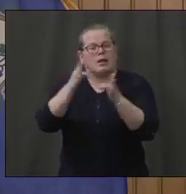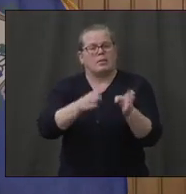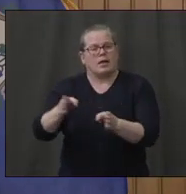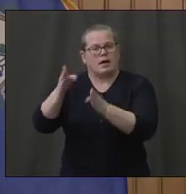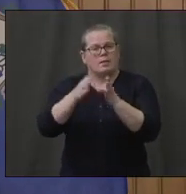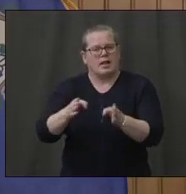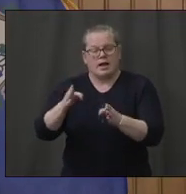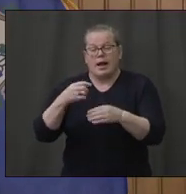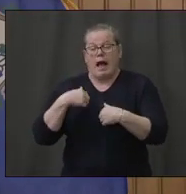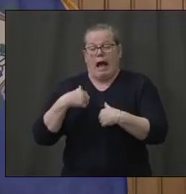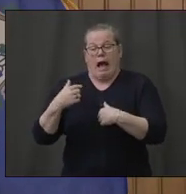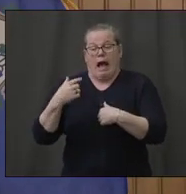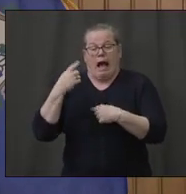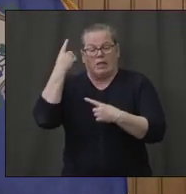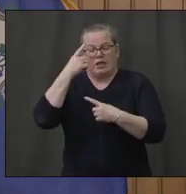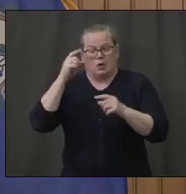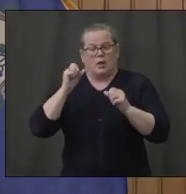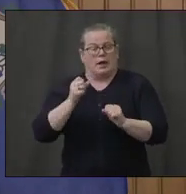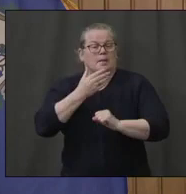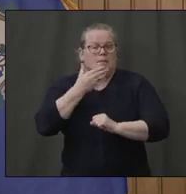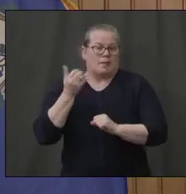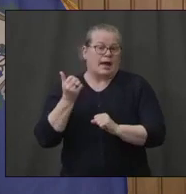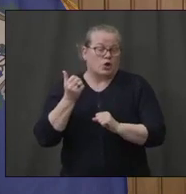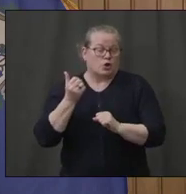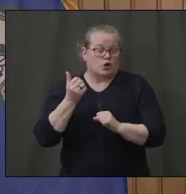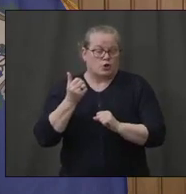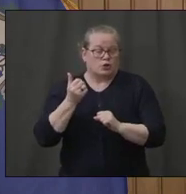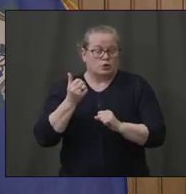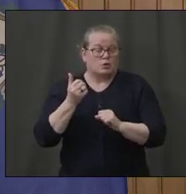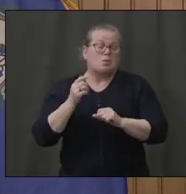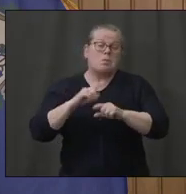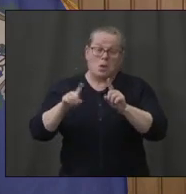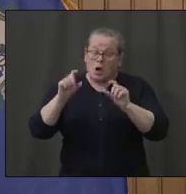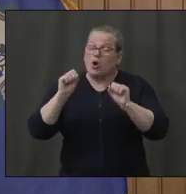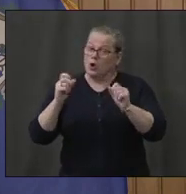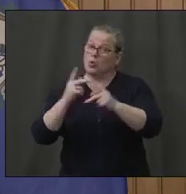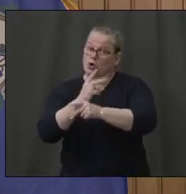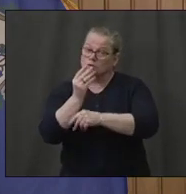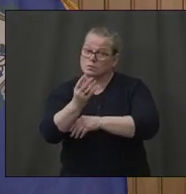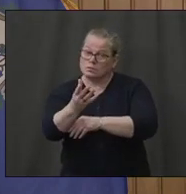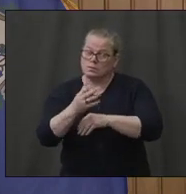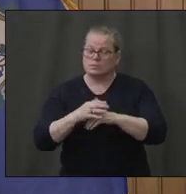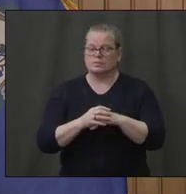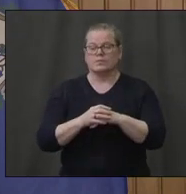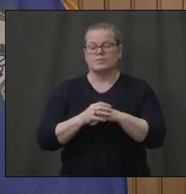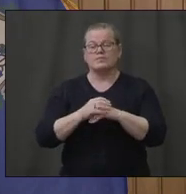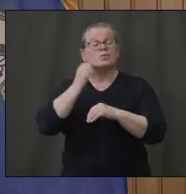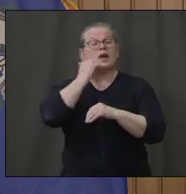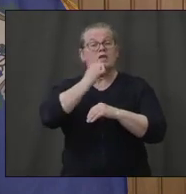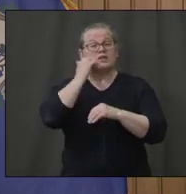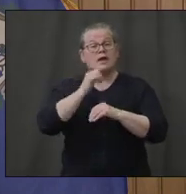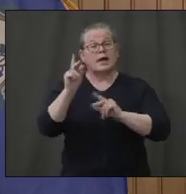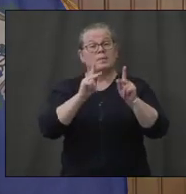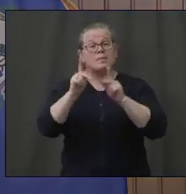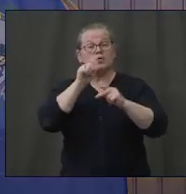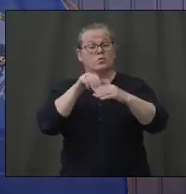friends here will bring me back to reality on how they could be worse. Here's the daily hospitalizations. This